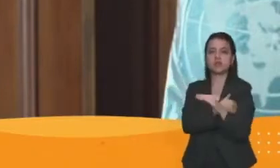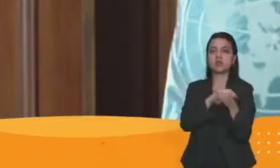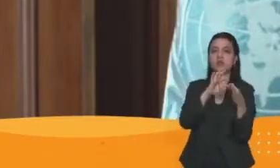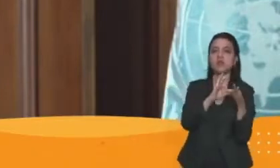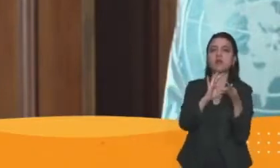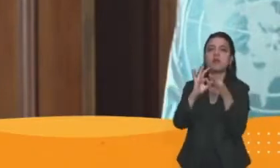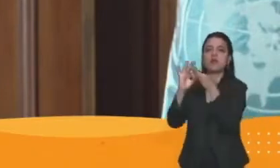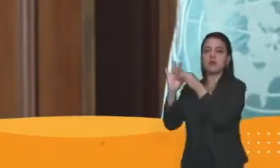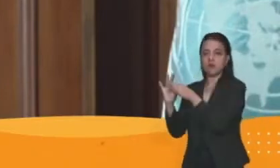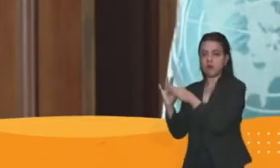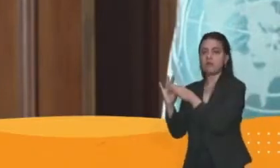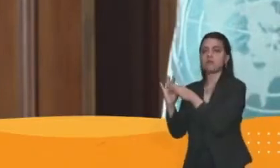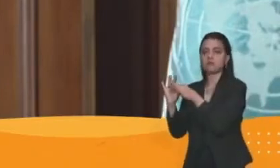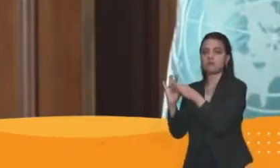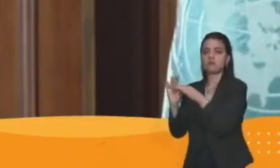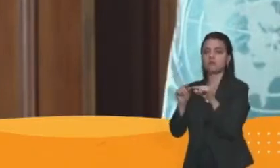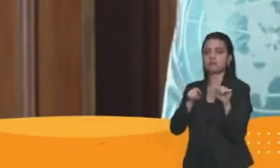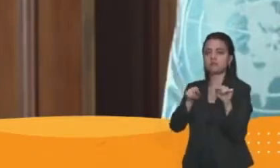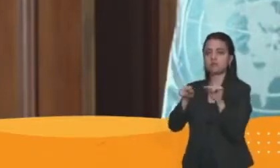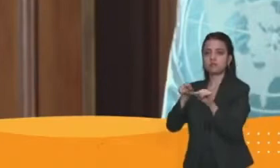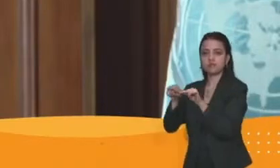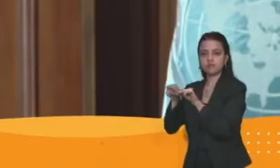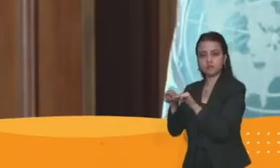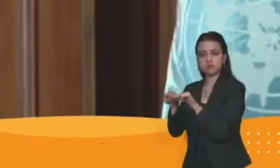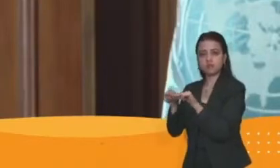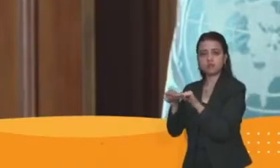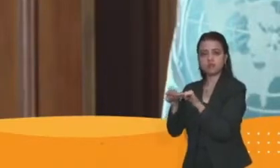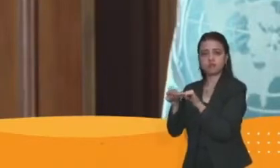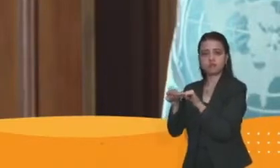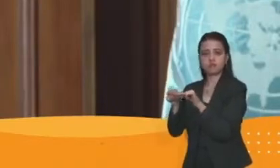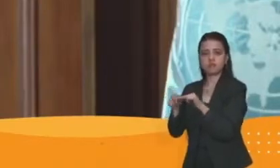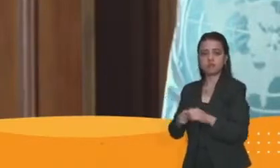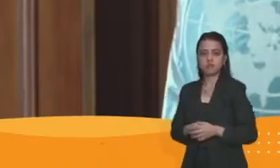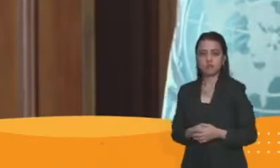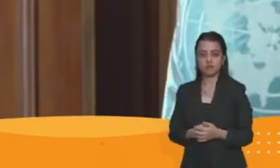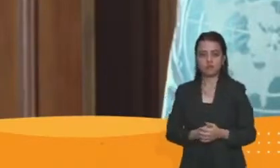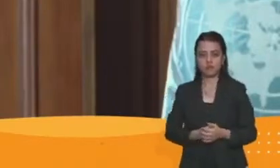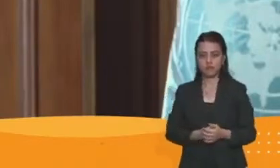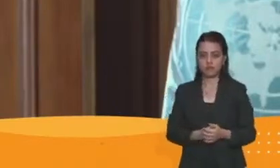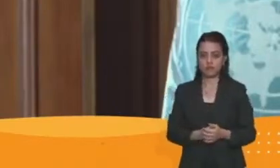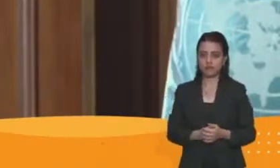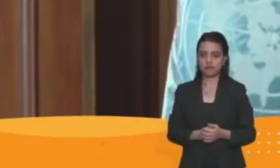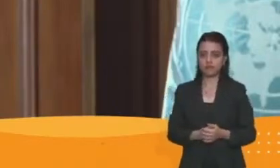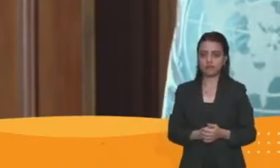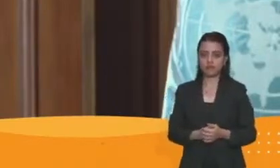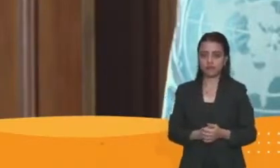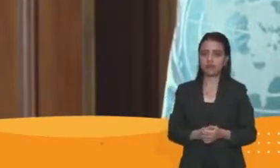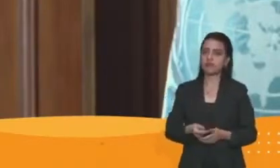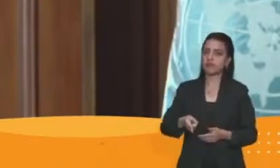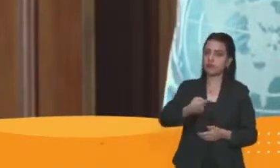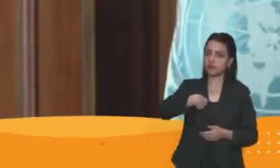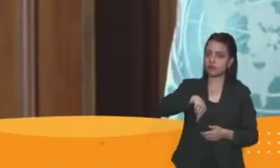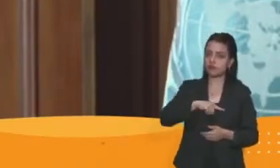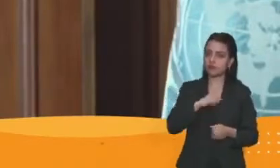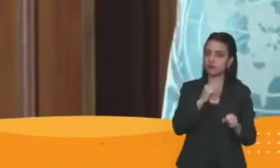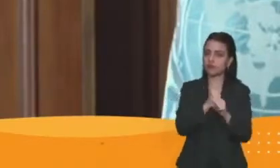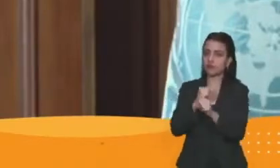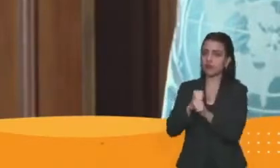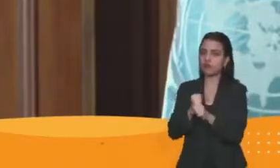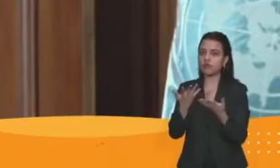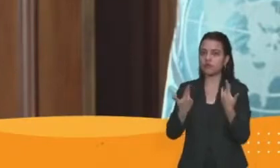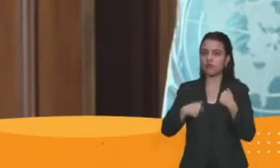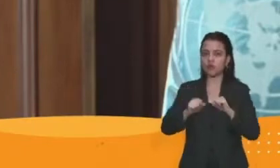National Against Drug Trafficking and the application of the law, we have been working on the monitoring of